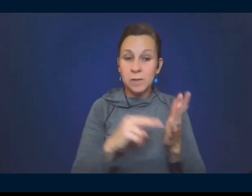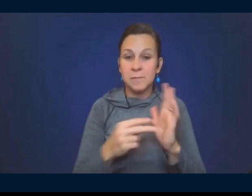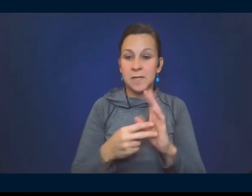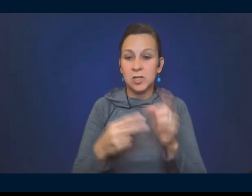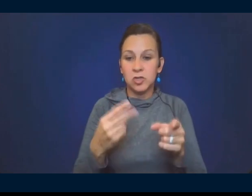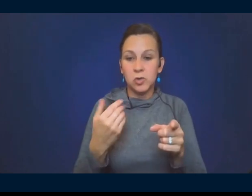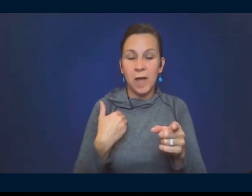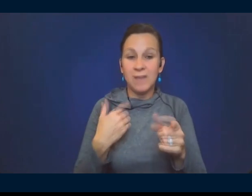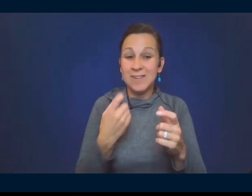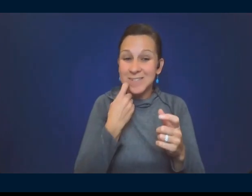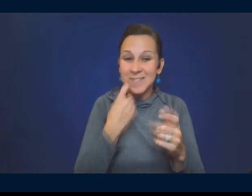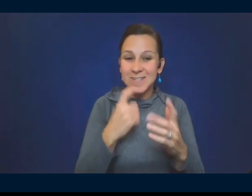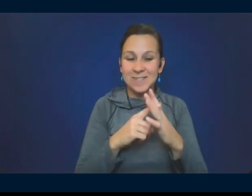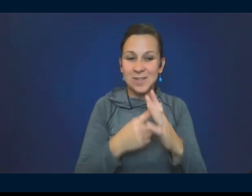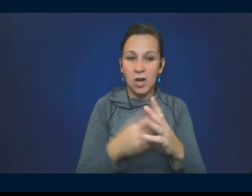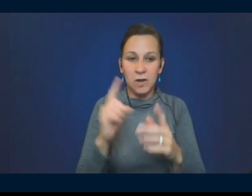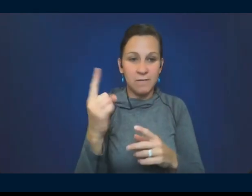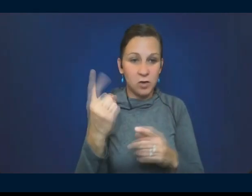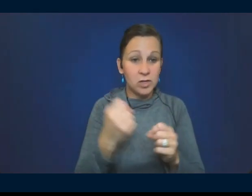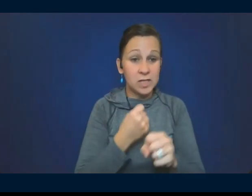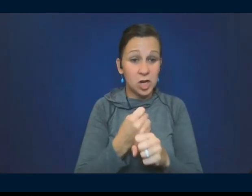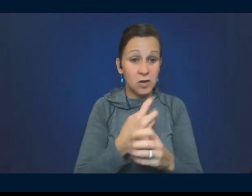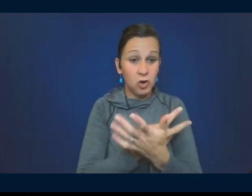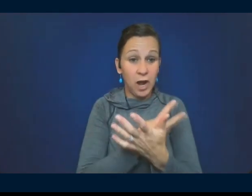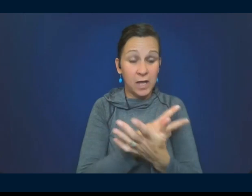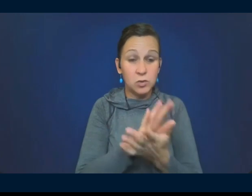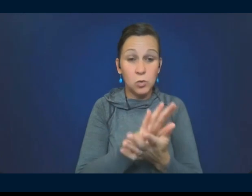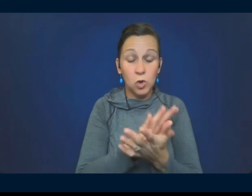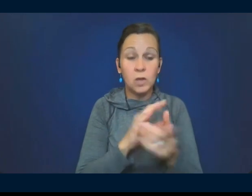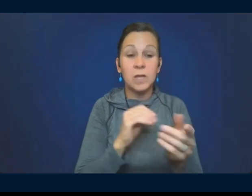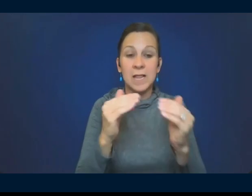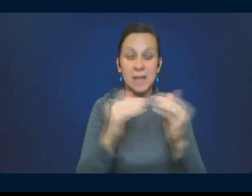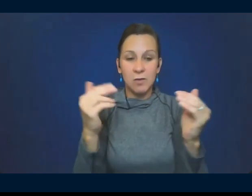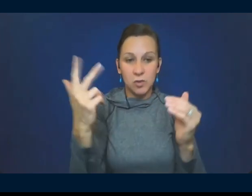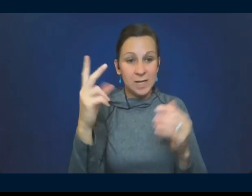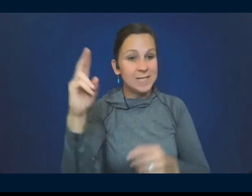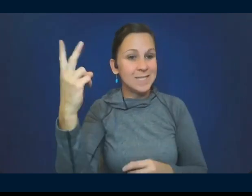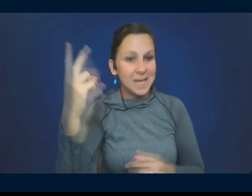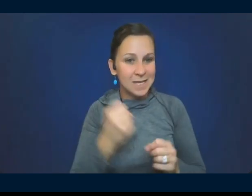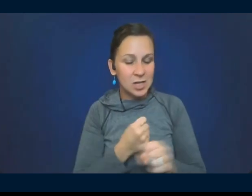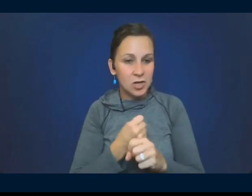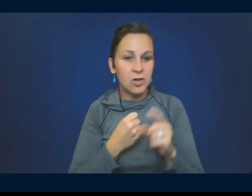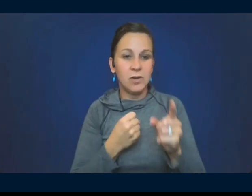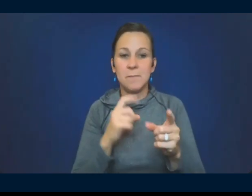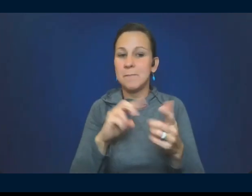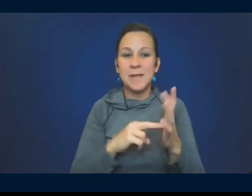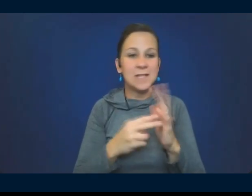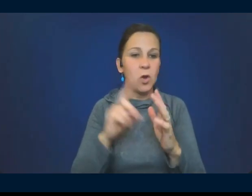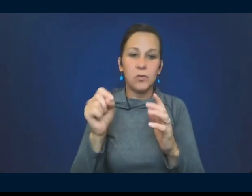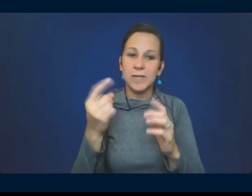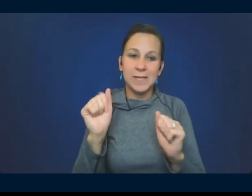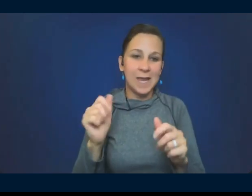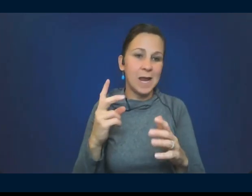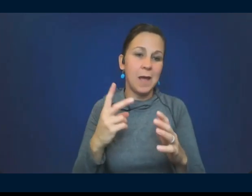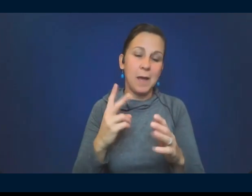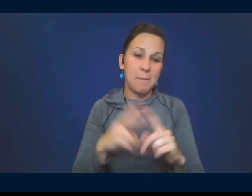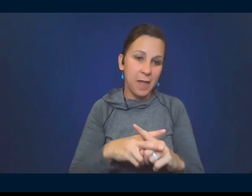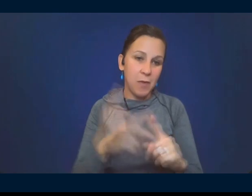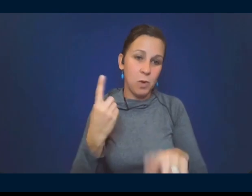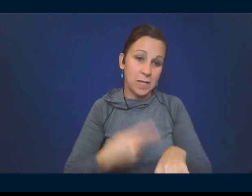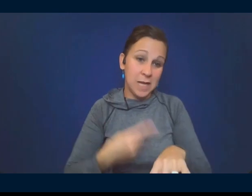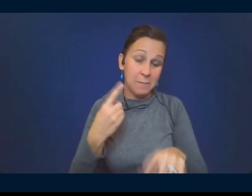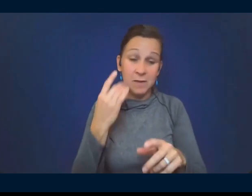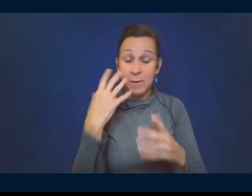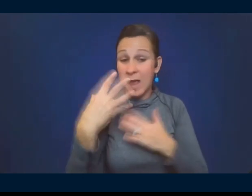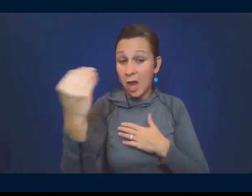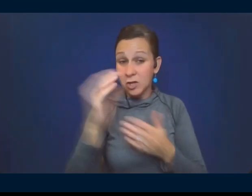just started your first year of graduate school, or level 3, your second year, that means you can only apply once. If you've been out of school for 2 years,